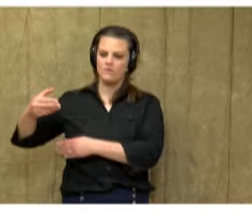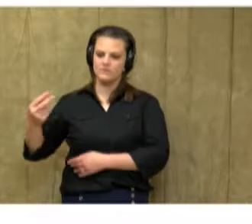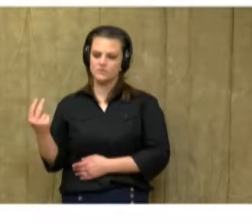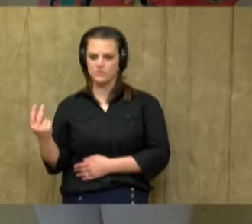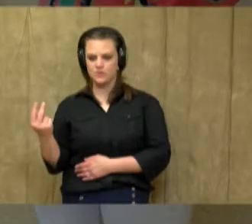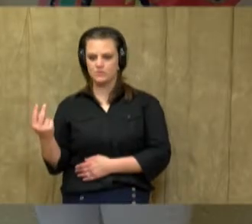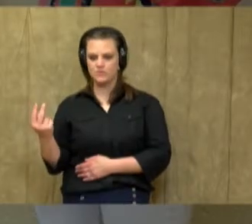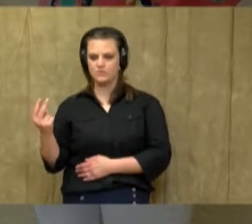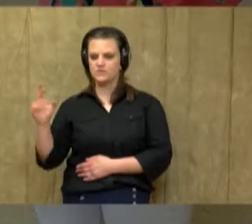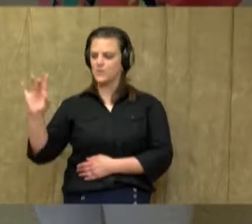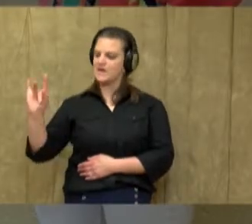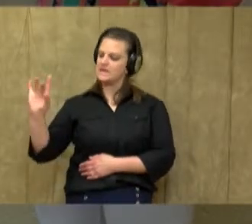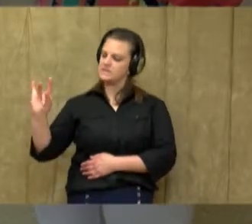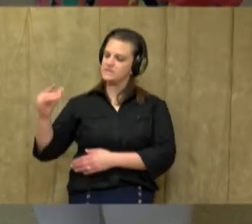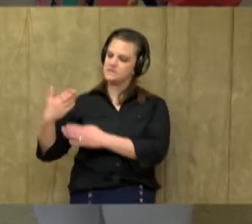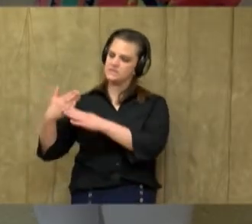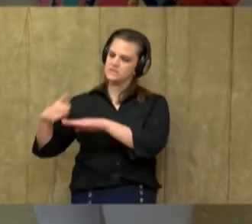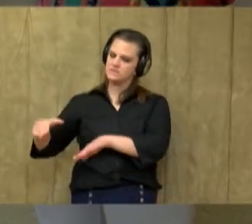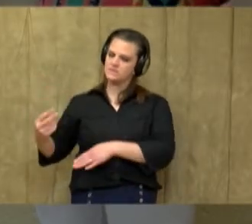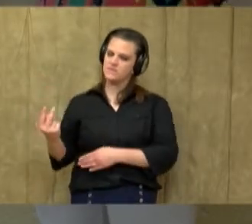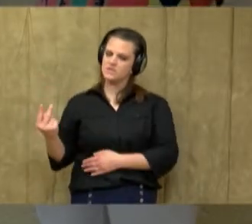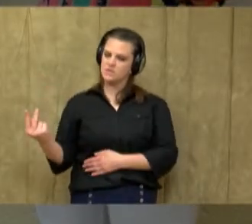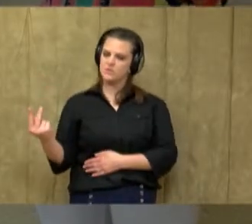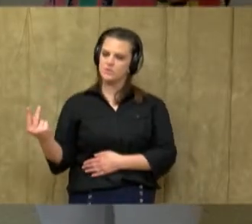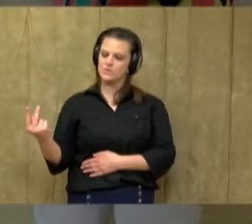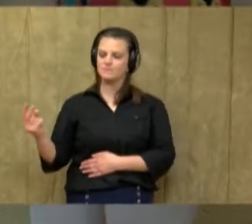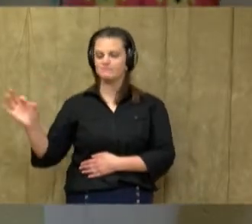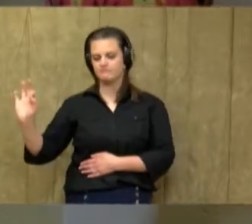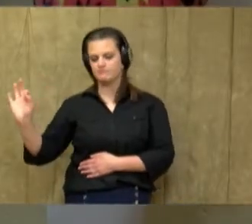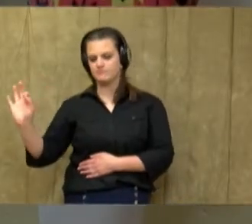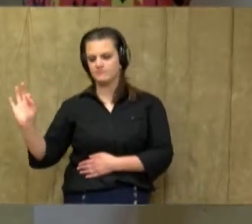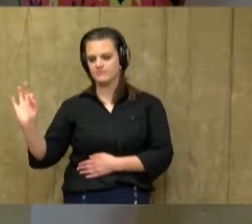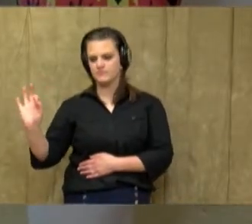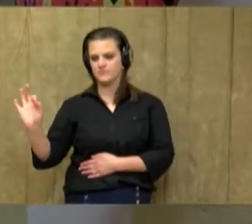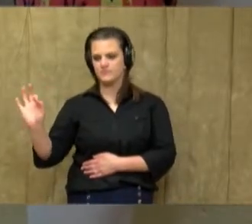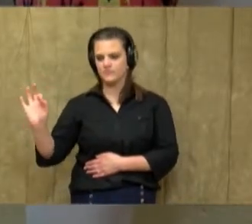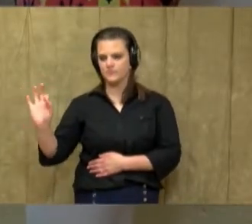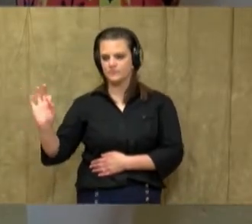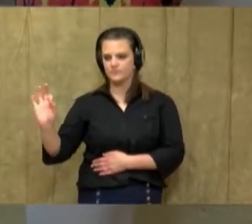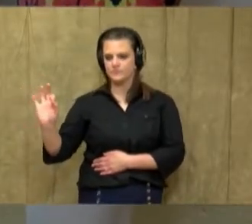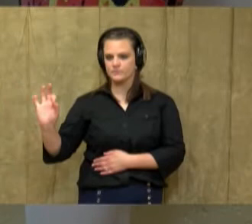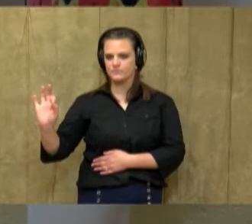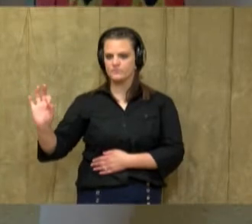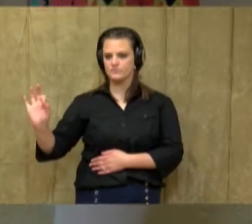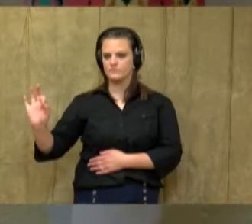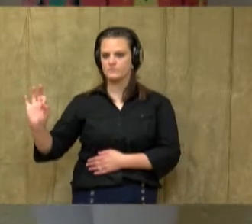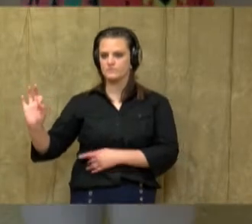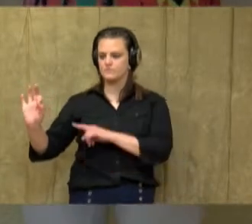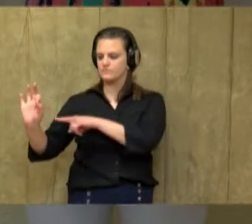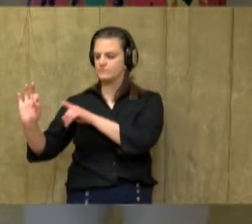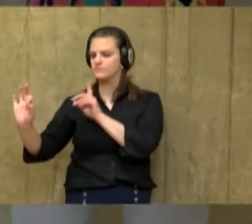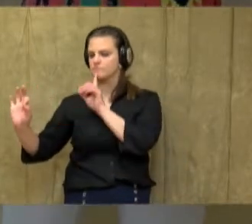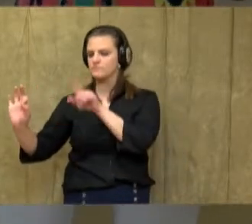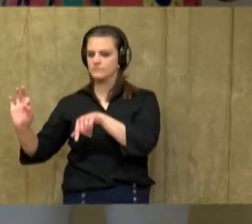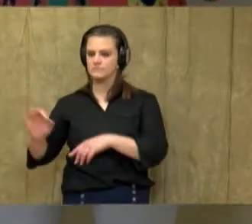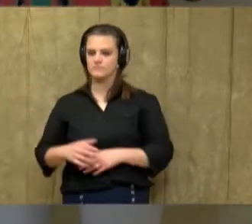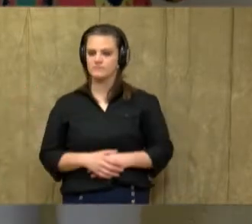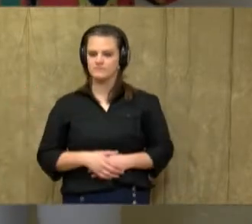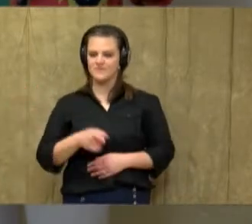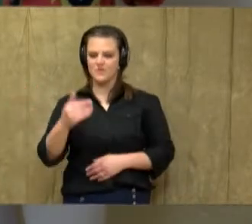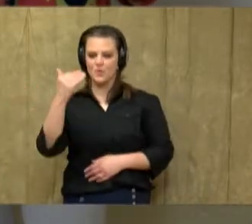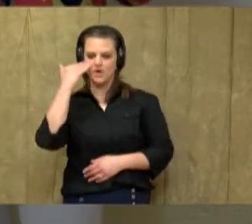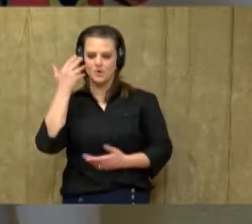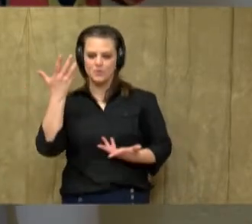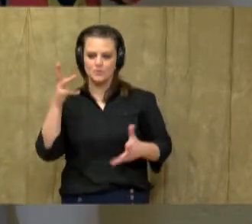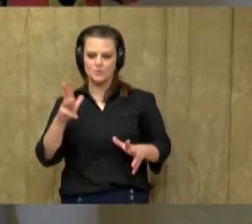18 divided by 2 is 9. So half of 18 is 9, and you probably already know